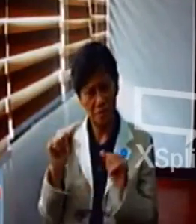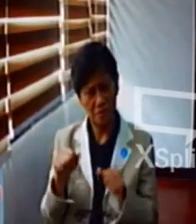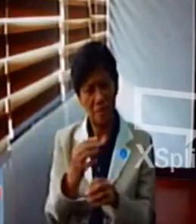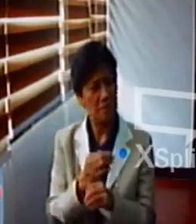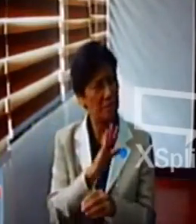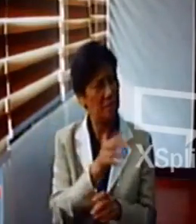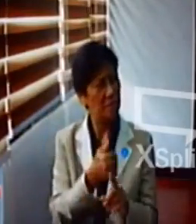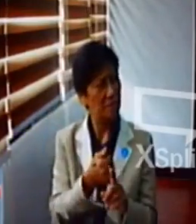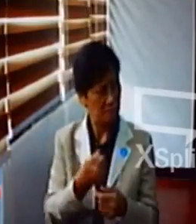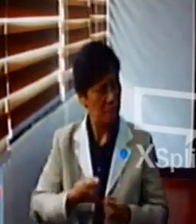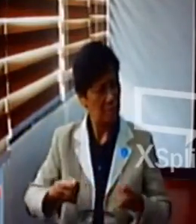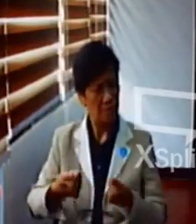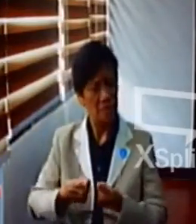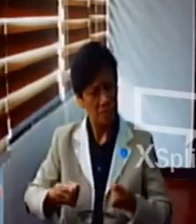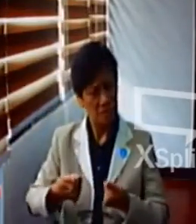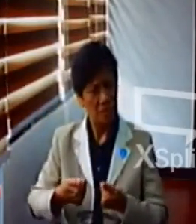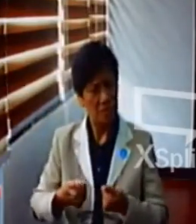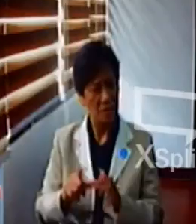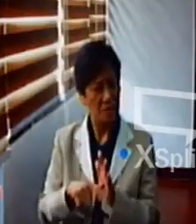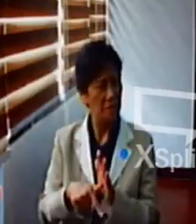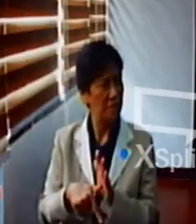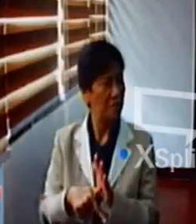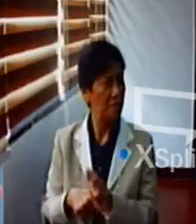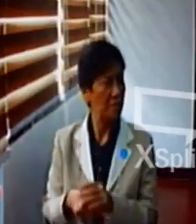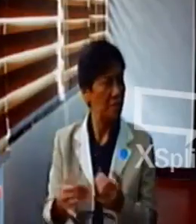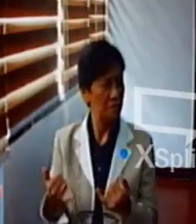yourself available later on again.